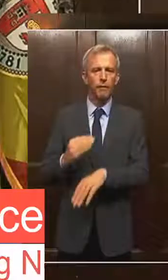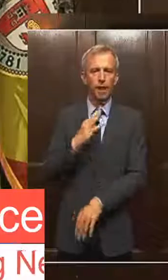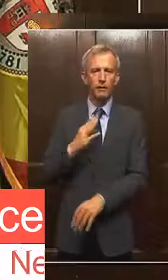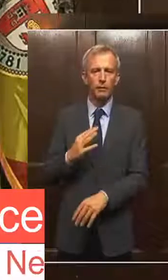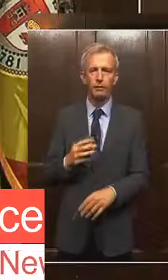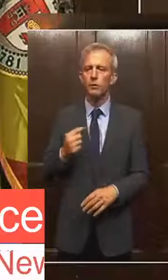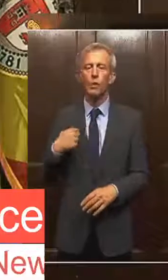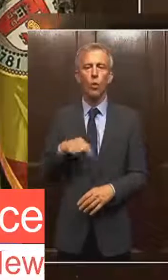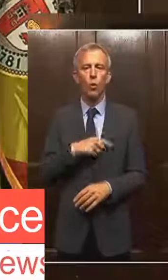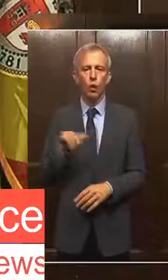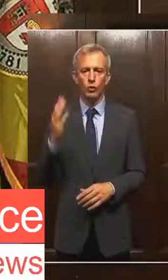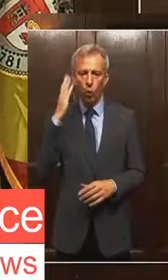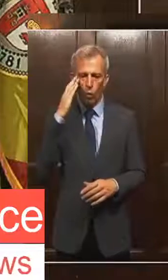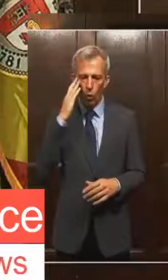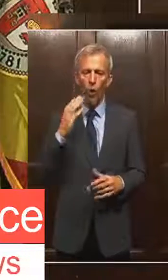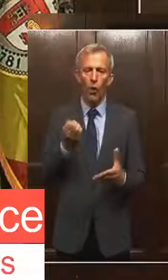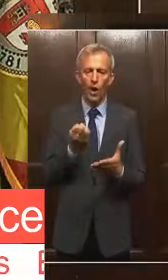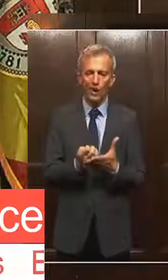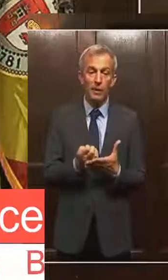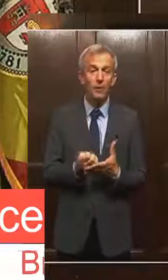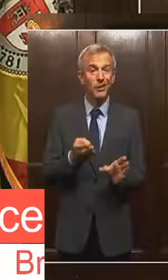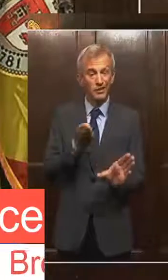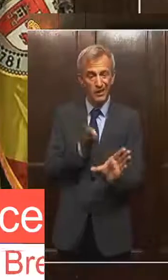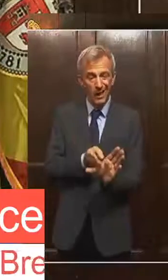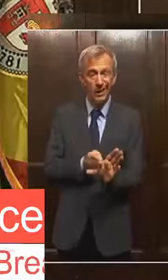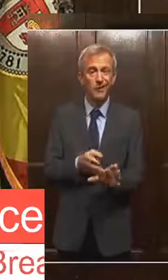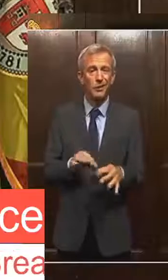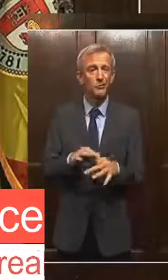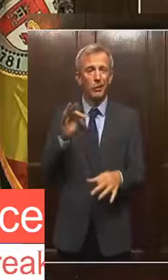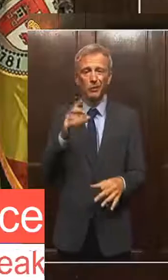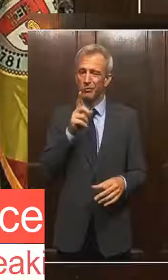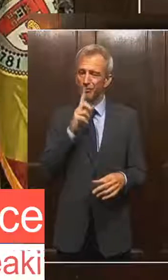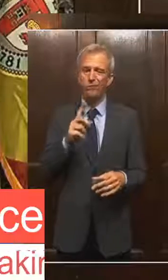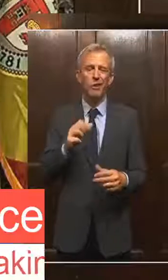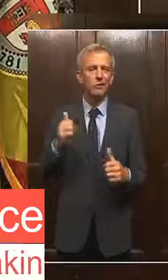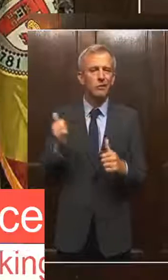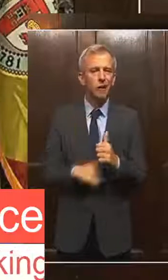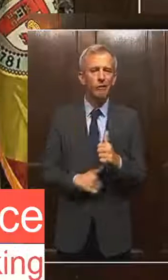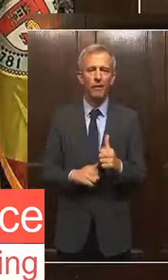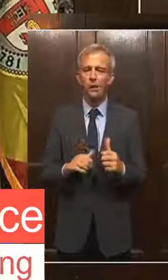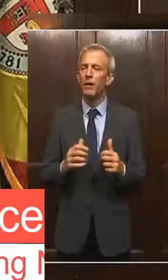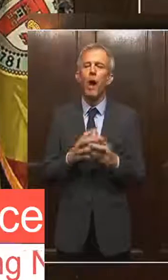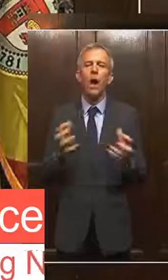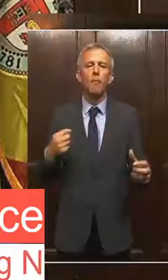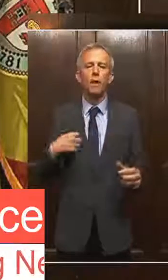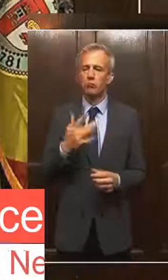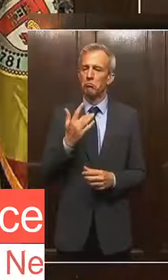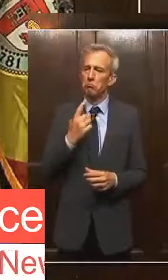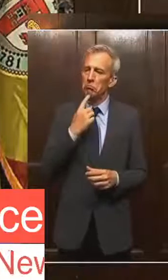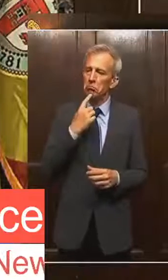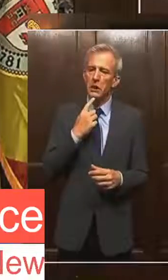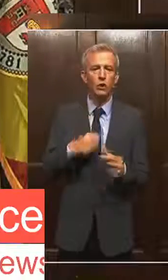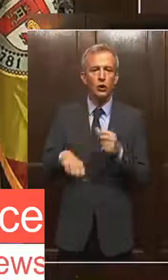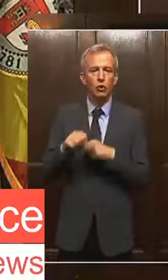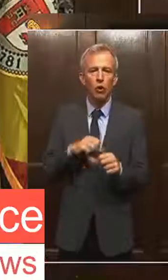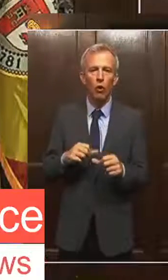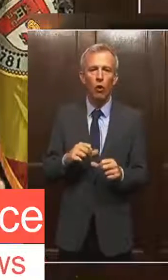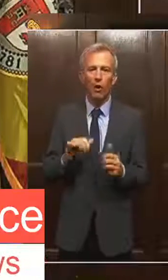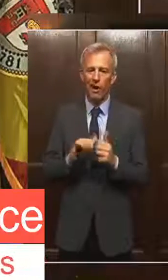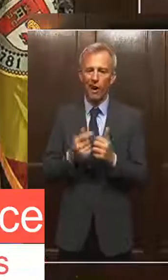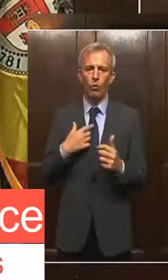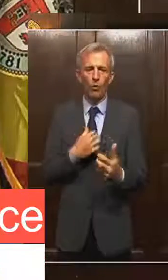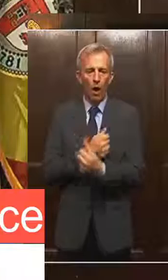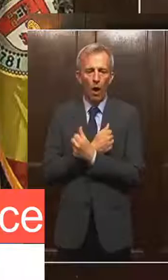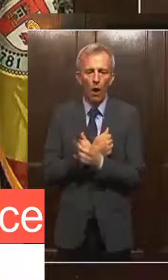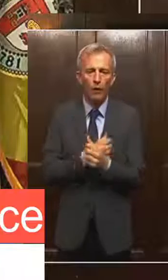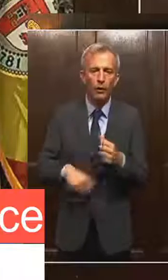been, economically, psychologically, and spiritually, how much we miss each other, our loved ones, how we want to hold one